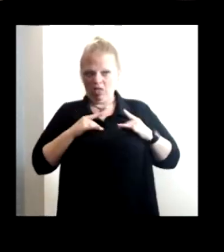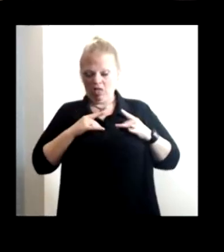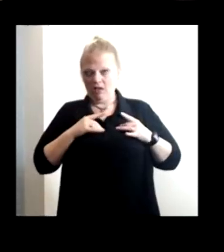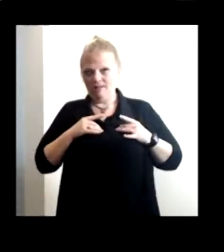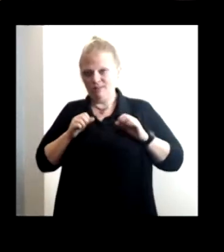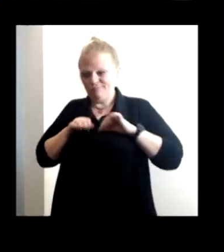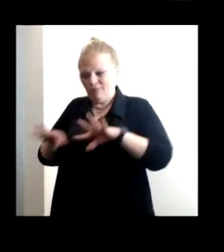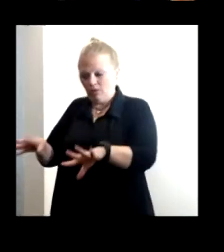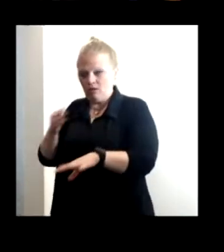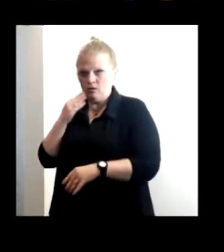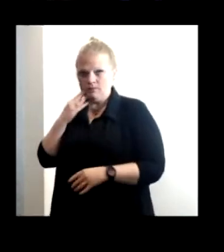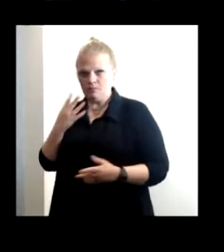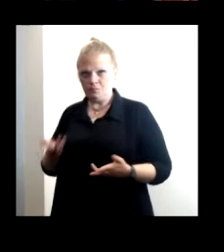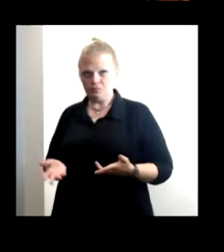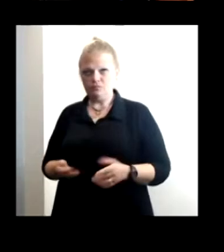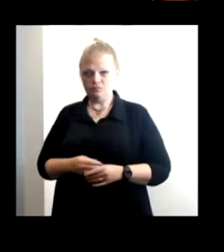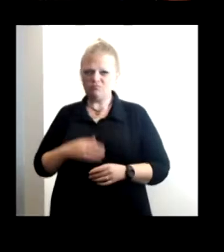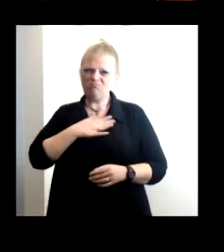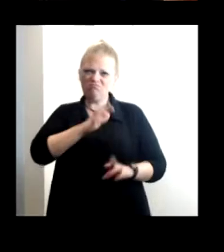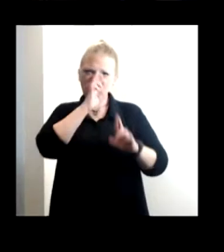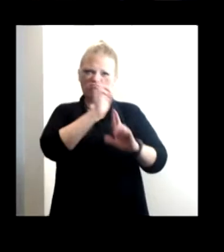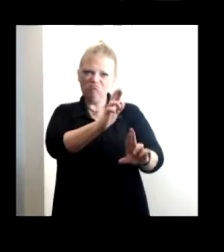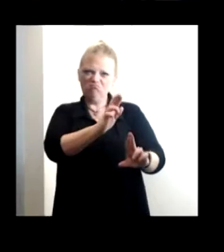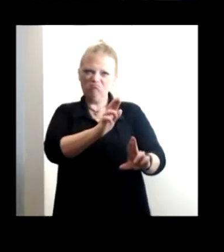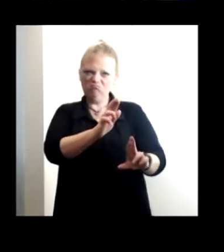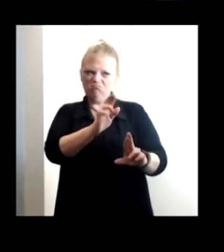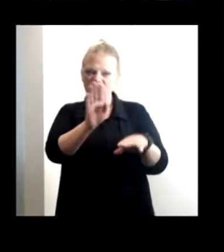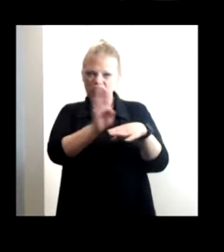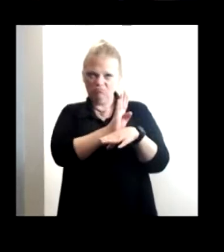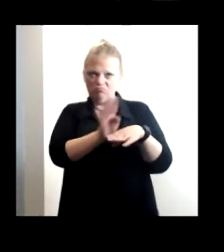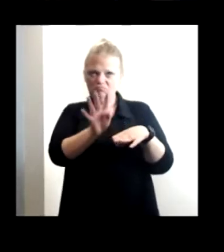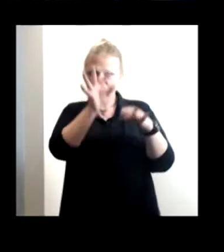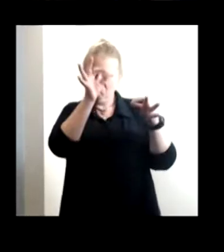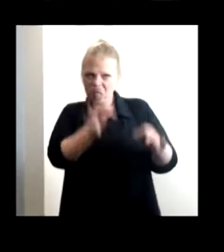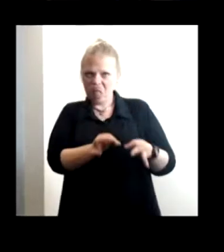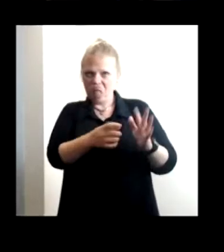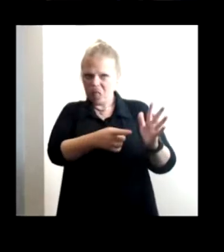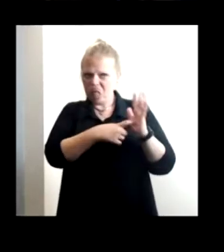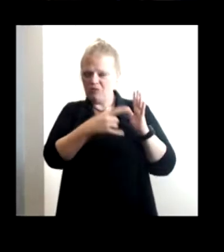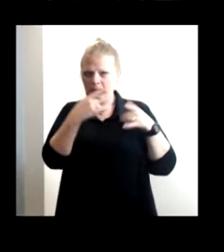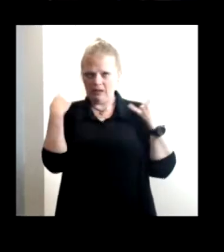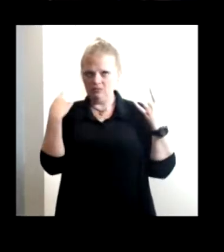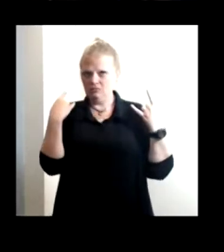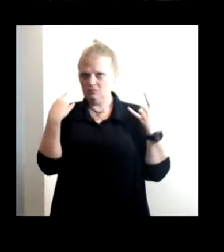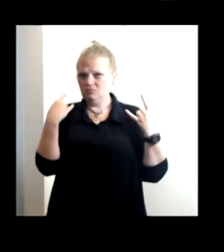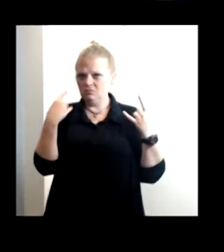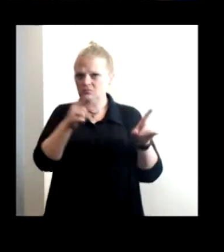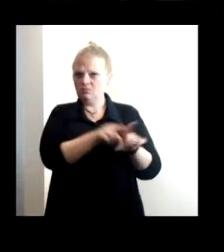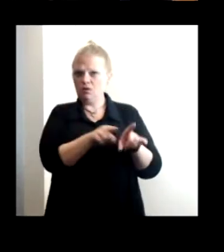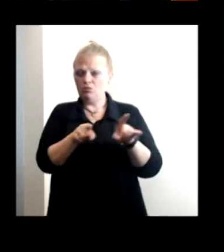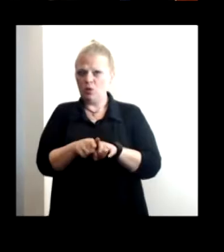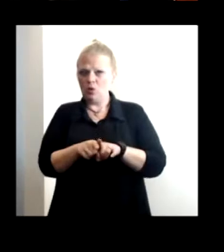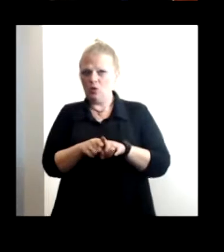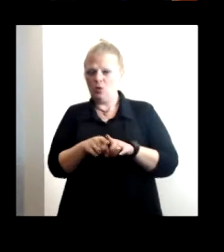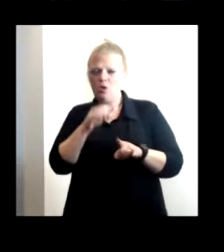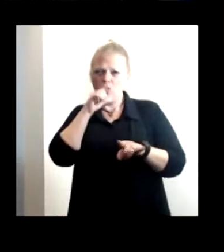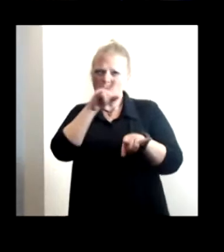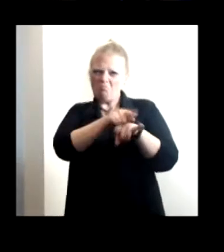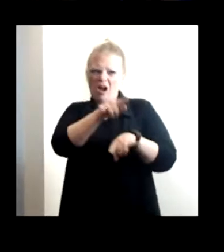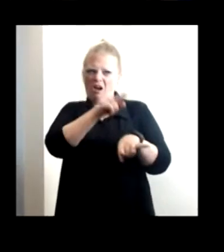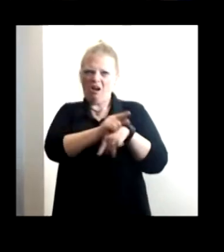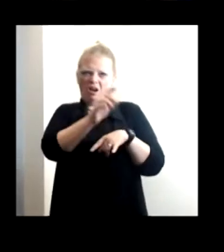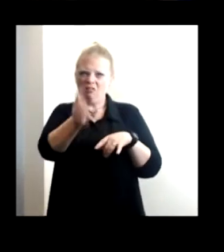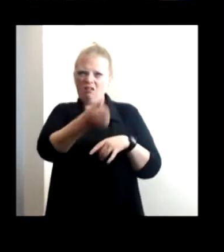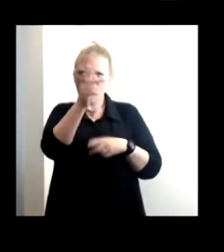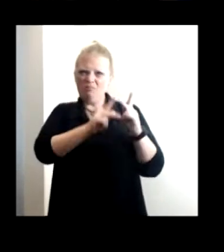home. So please respect the establishment's choice of mask requirements, as well as please don't mock